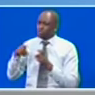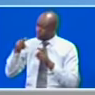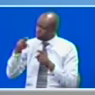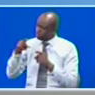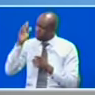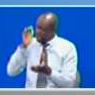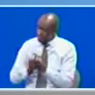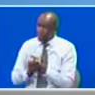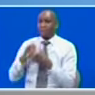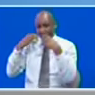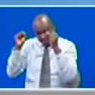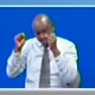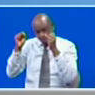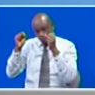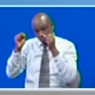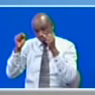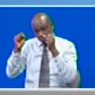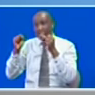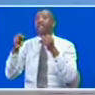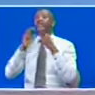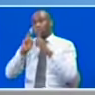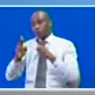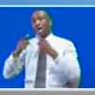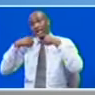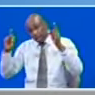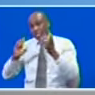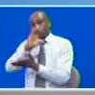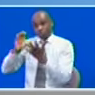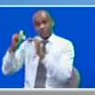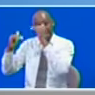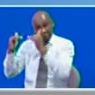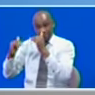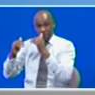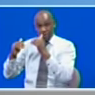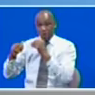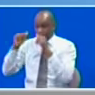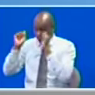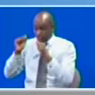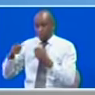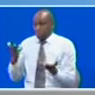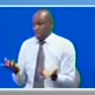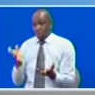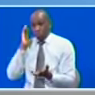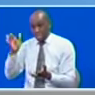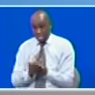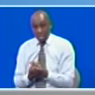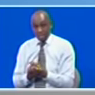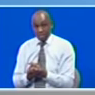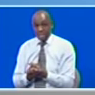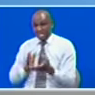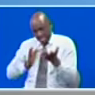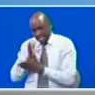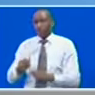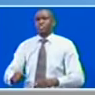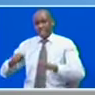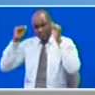the presidential results being declared at the constituency level, will take away the right of the chairman